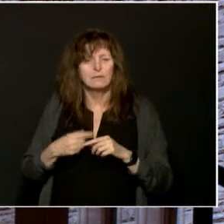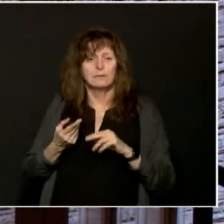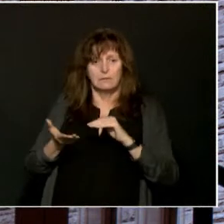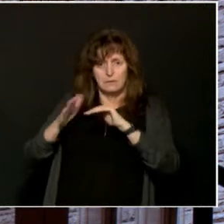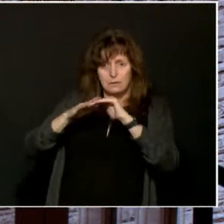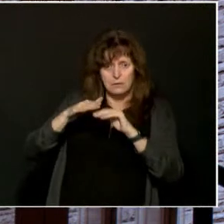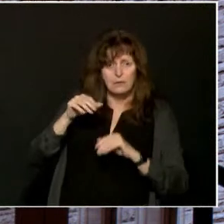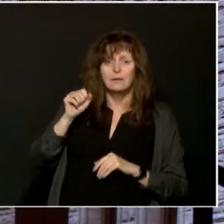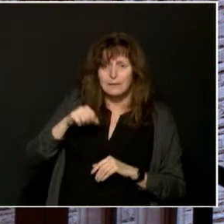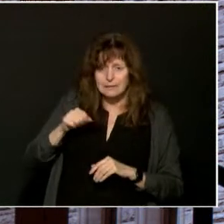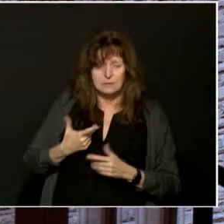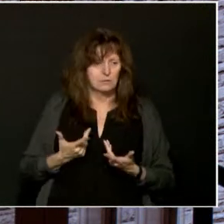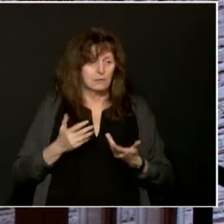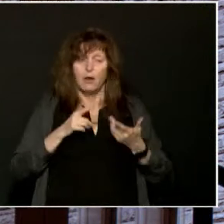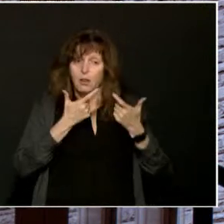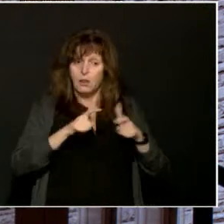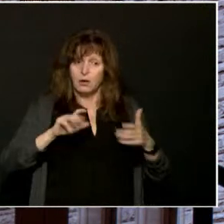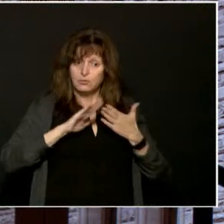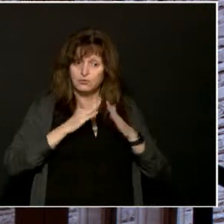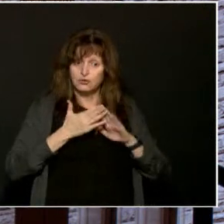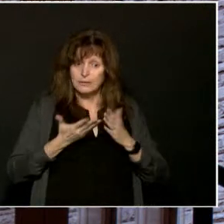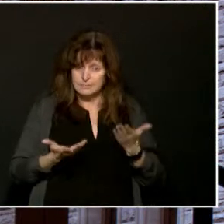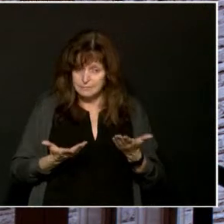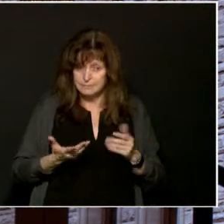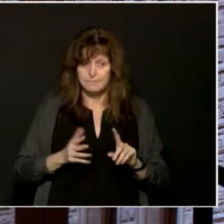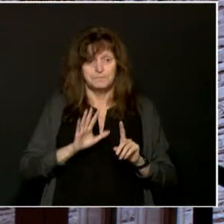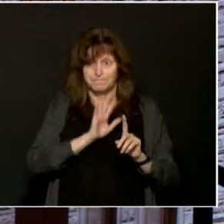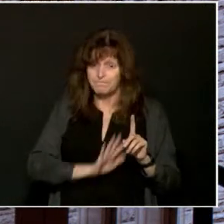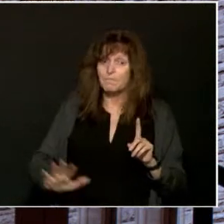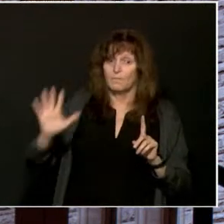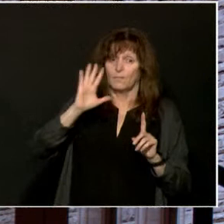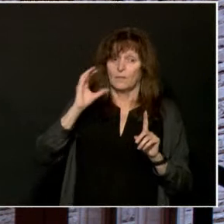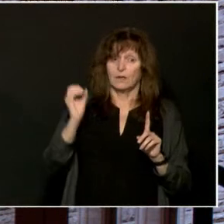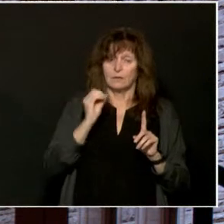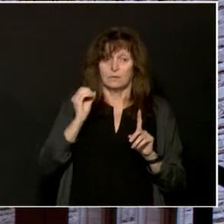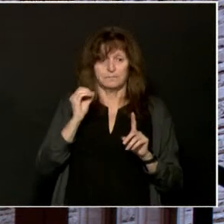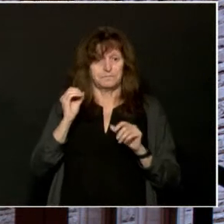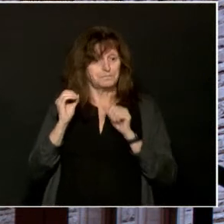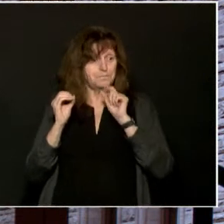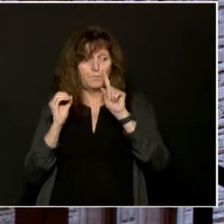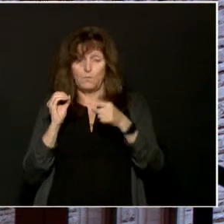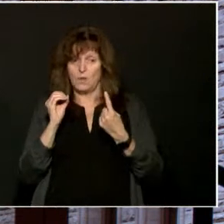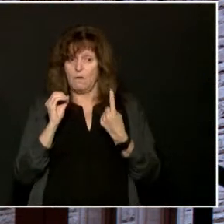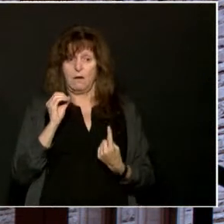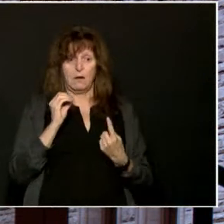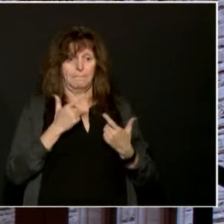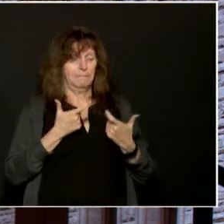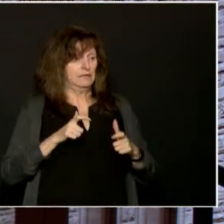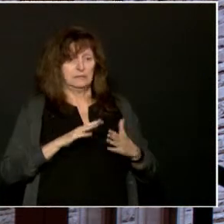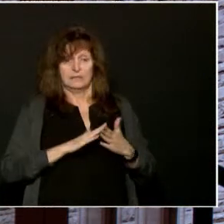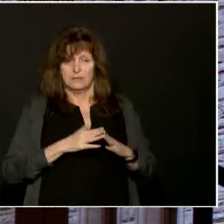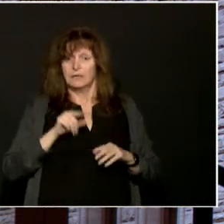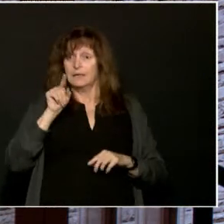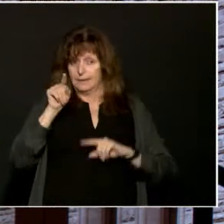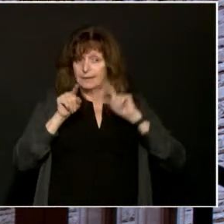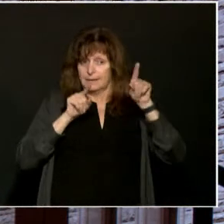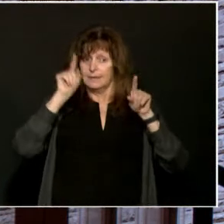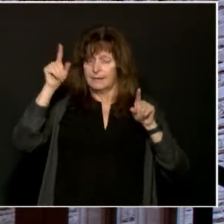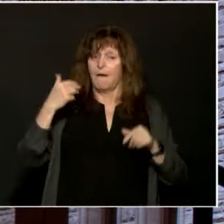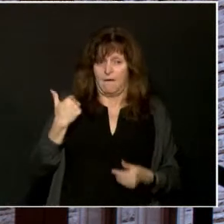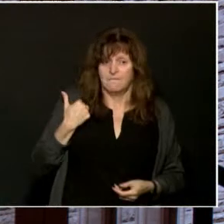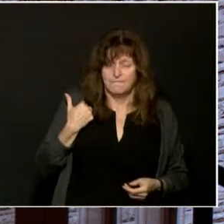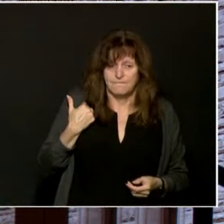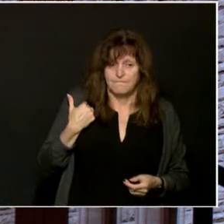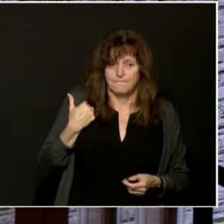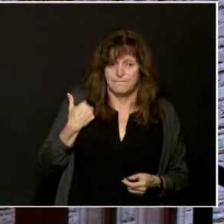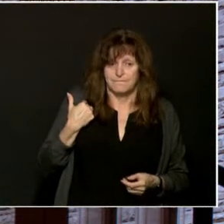has shown itself around in different areas in the province. So it's not just located, isolated to those ones alone. And we're continuing to improve on our ability